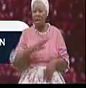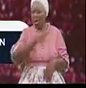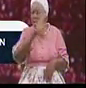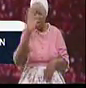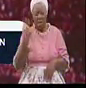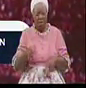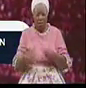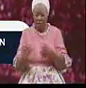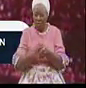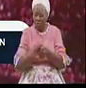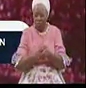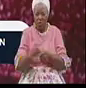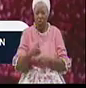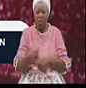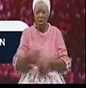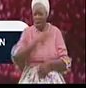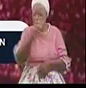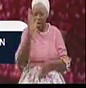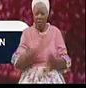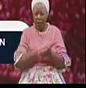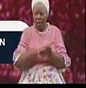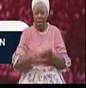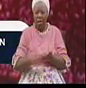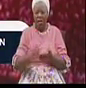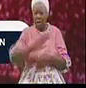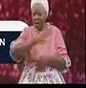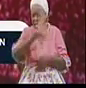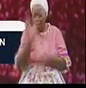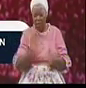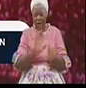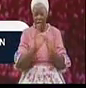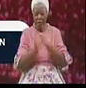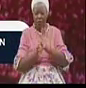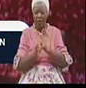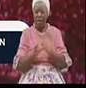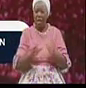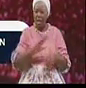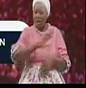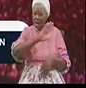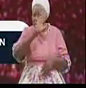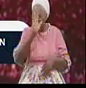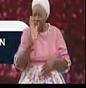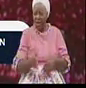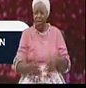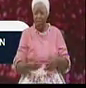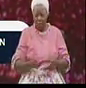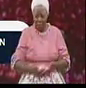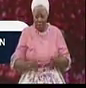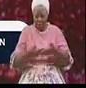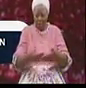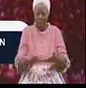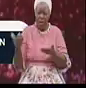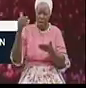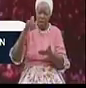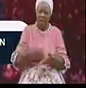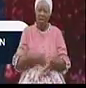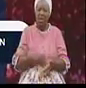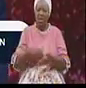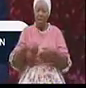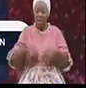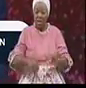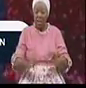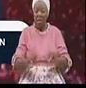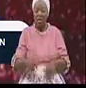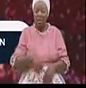washed, never cleansed, never converted, never born again, yet they do